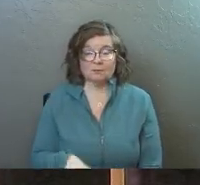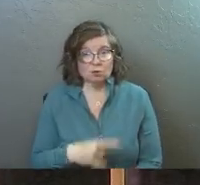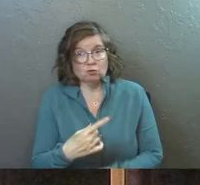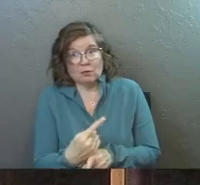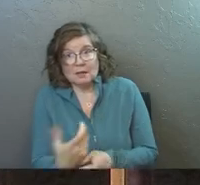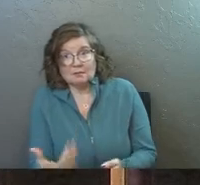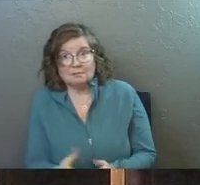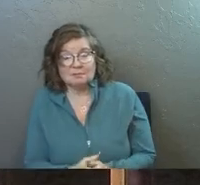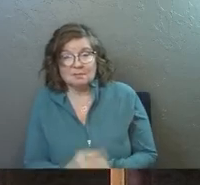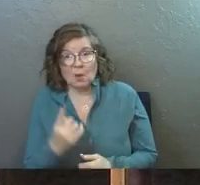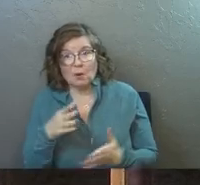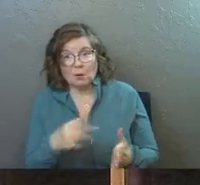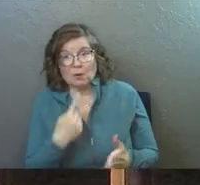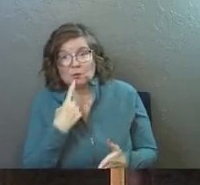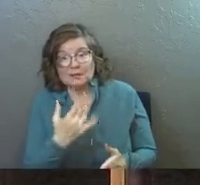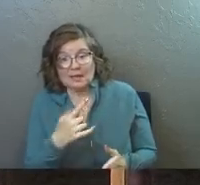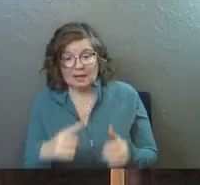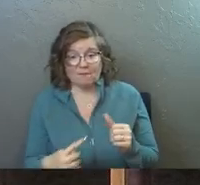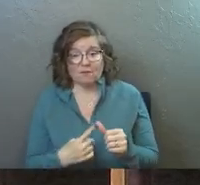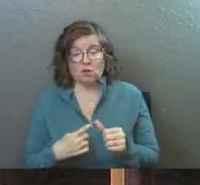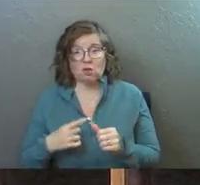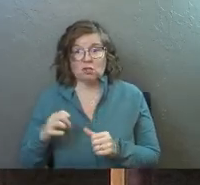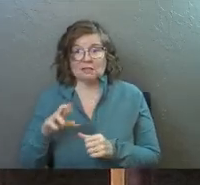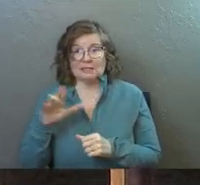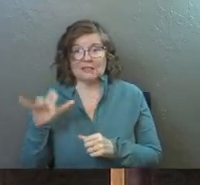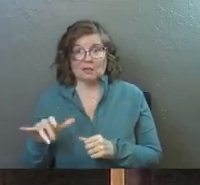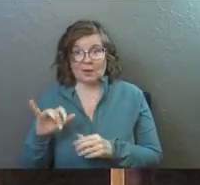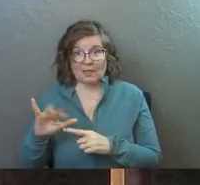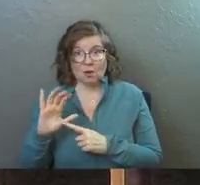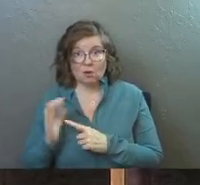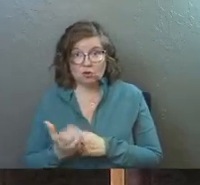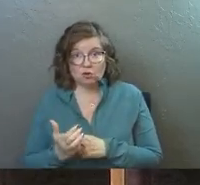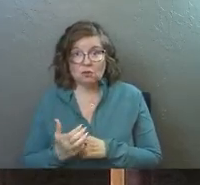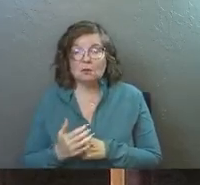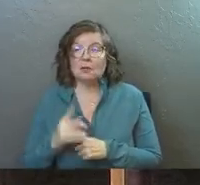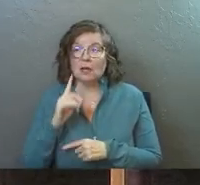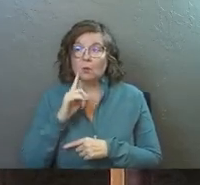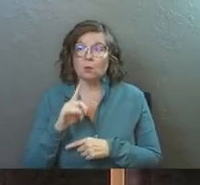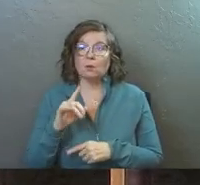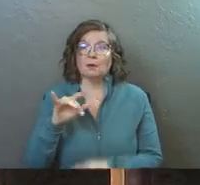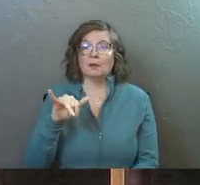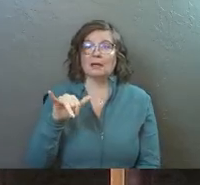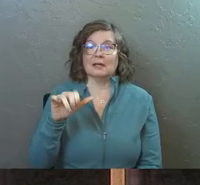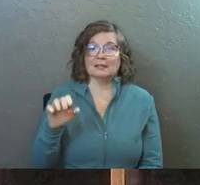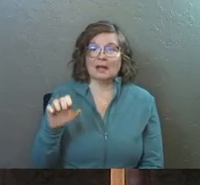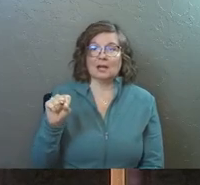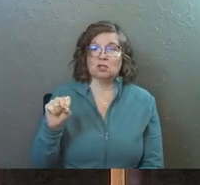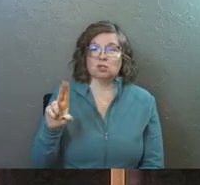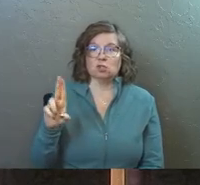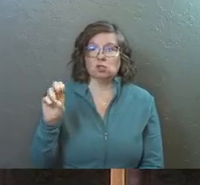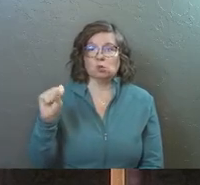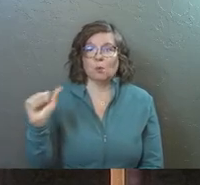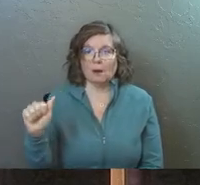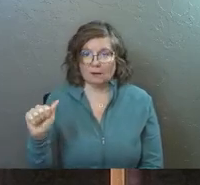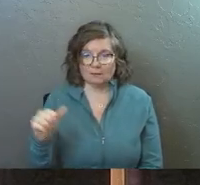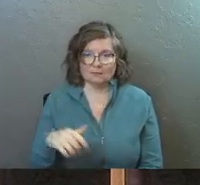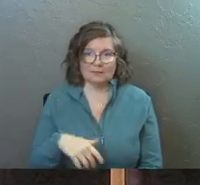You're right. If you were in first century in that culture, it would have been Yeshua. It would not have been